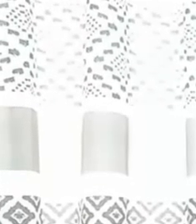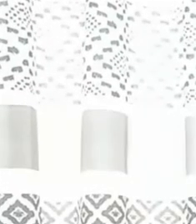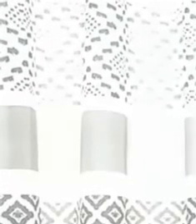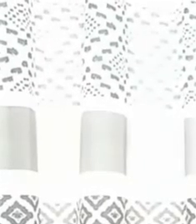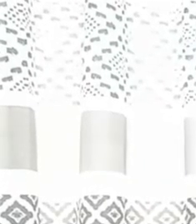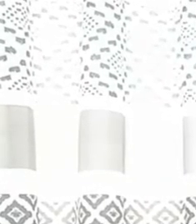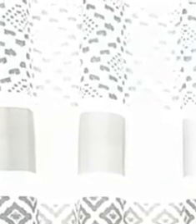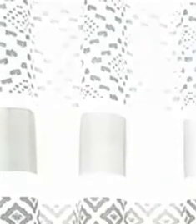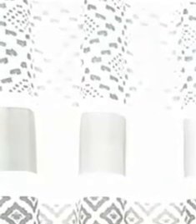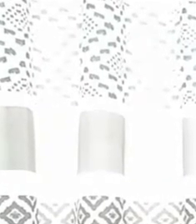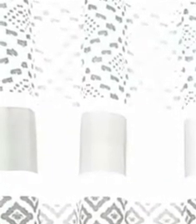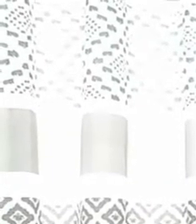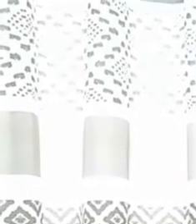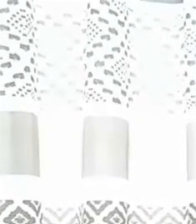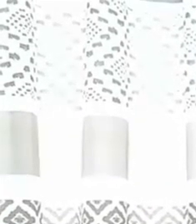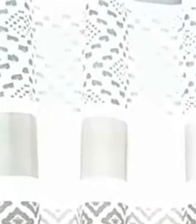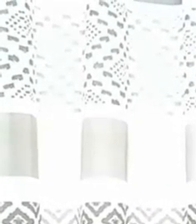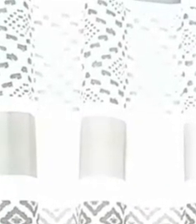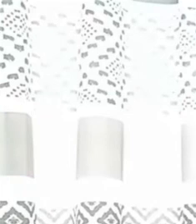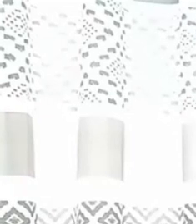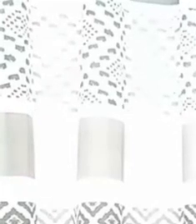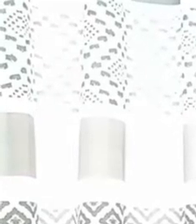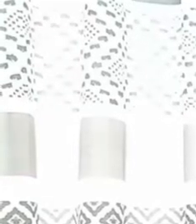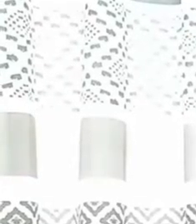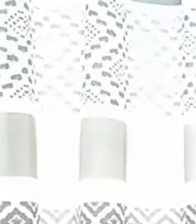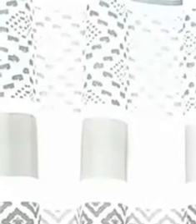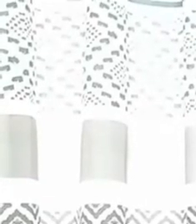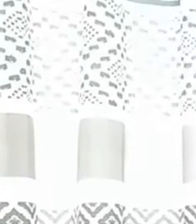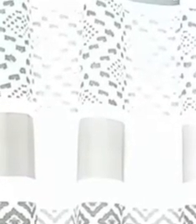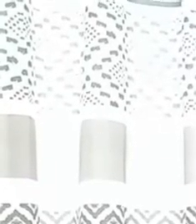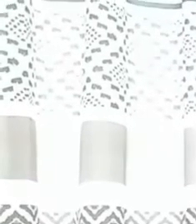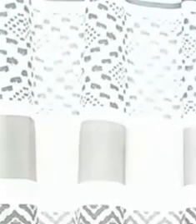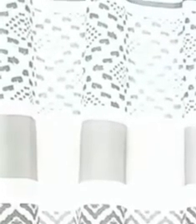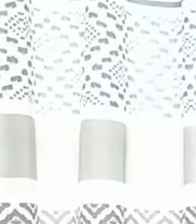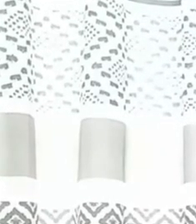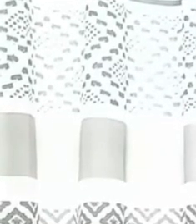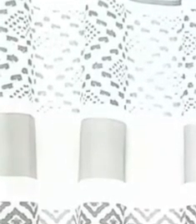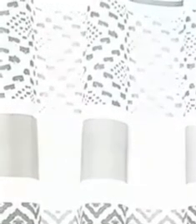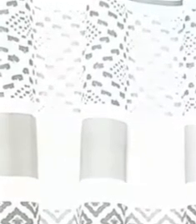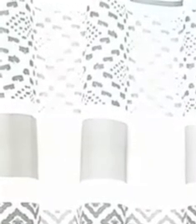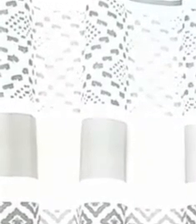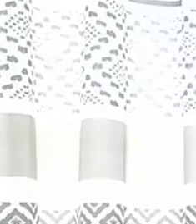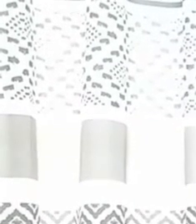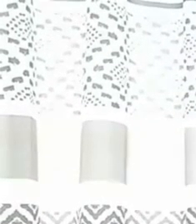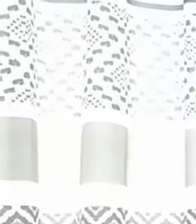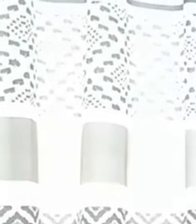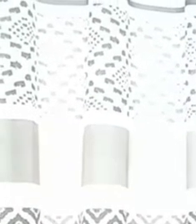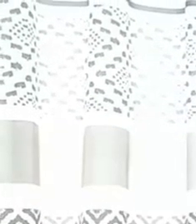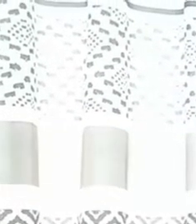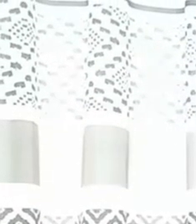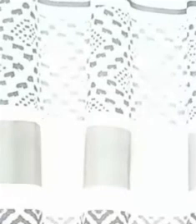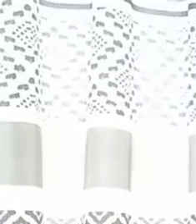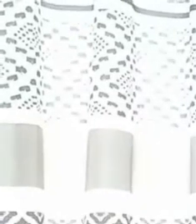internet or WhatsApp or in most cases without the telephone that you can communicate. So they just